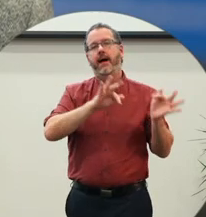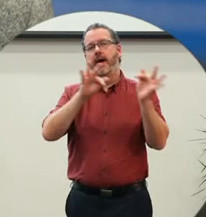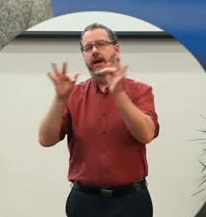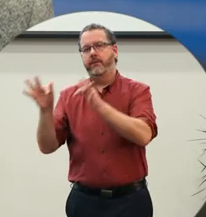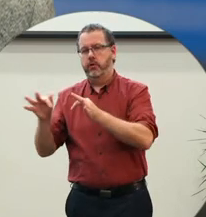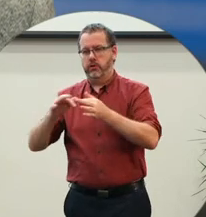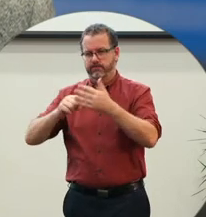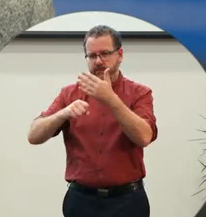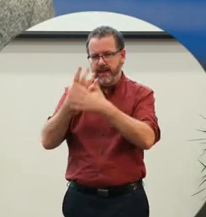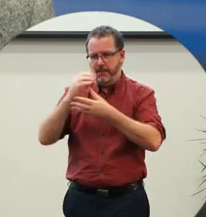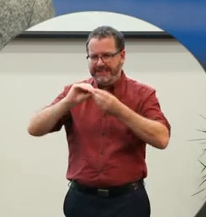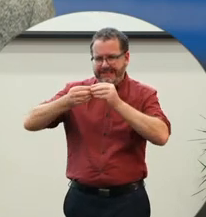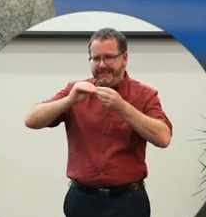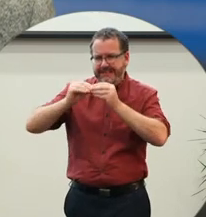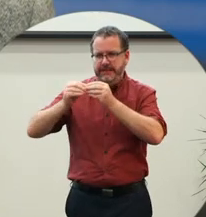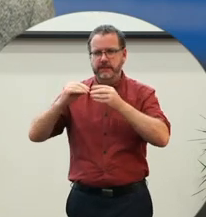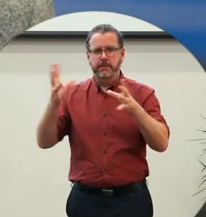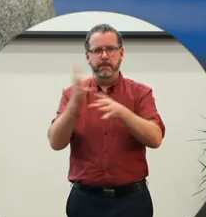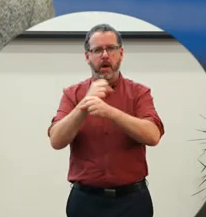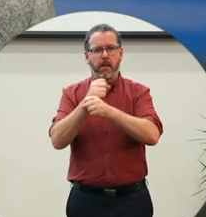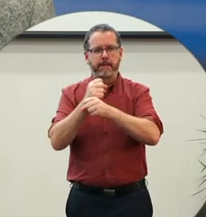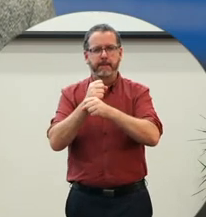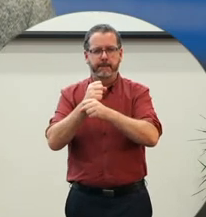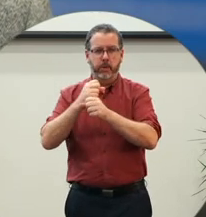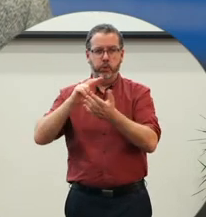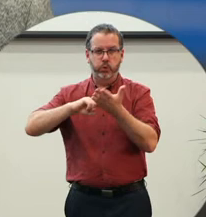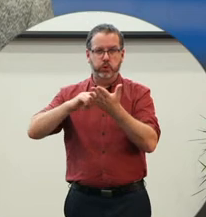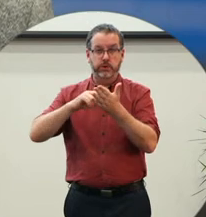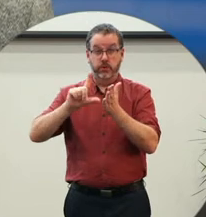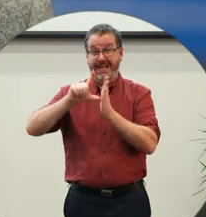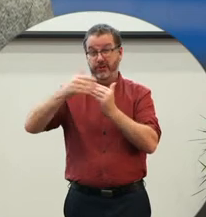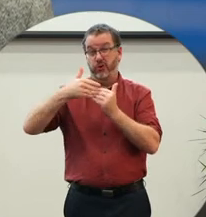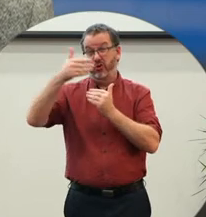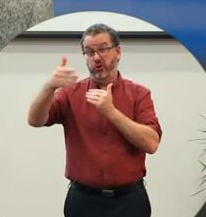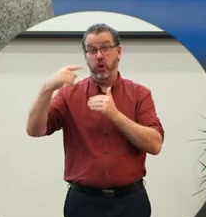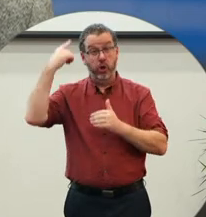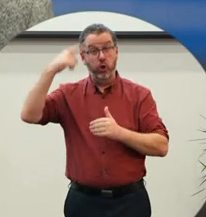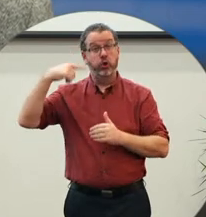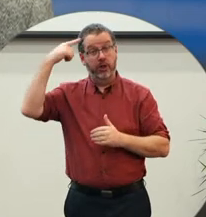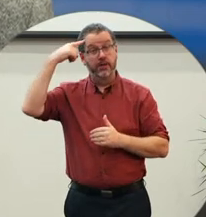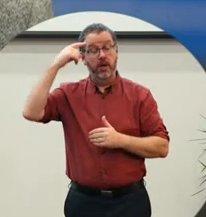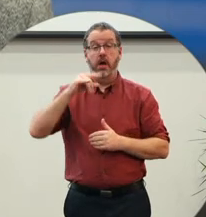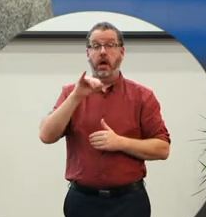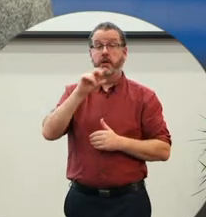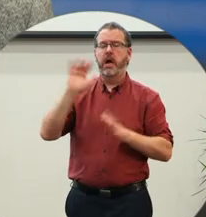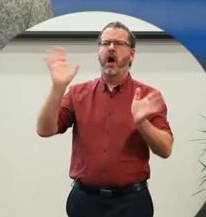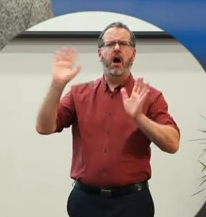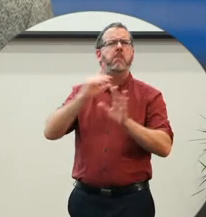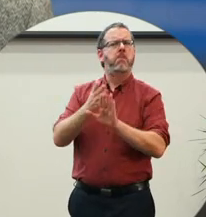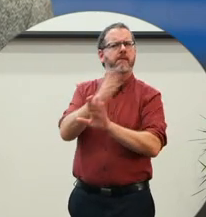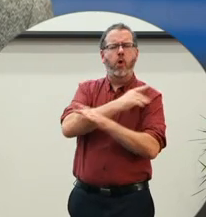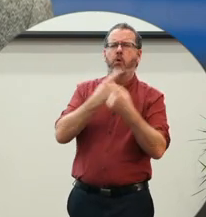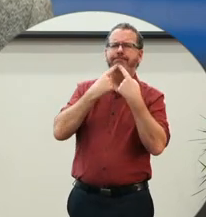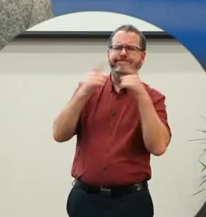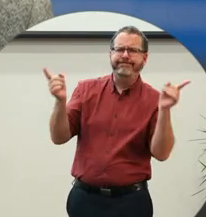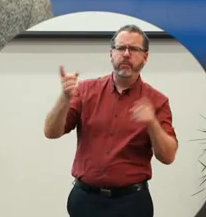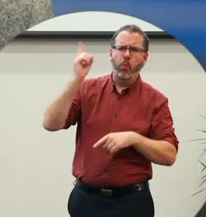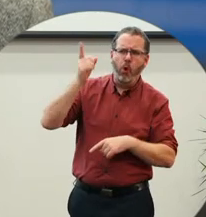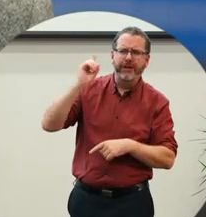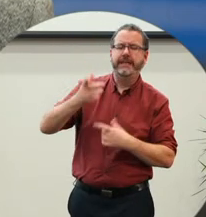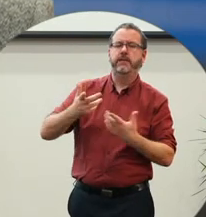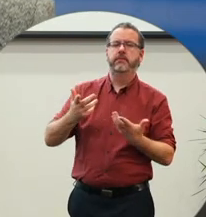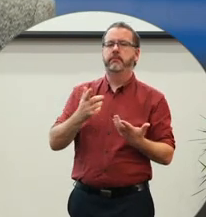that were then used in the big bombs in London, the IRA would say they gave warnings and so on. Now,